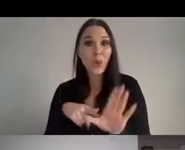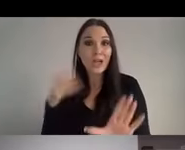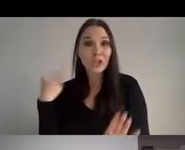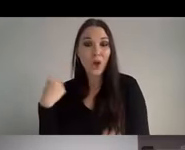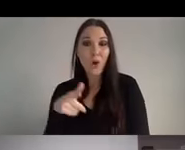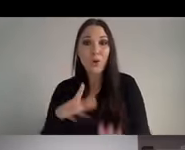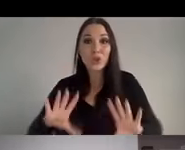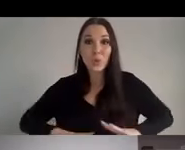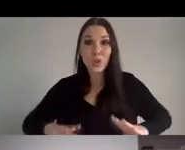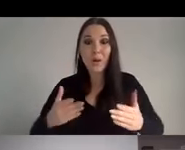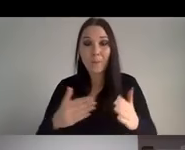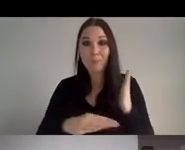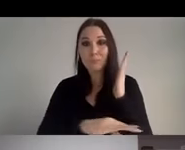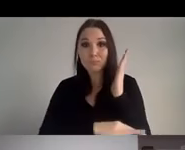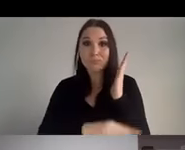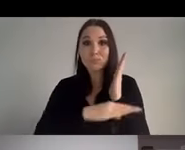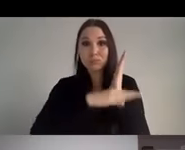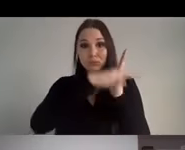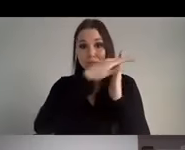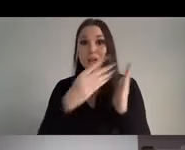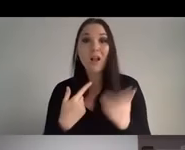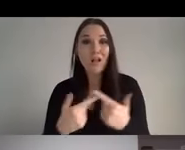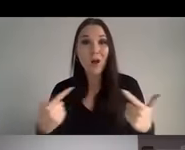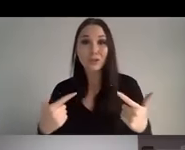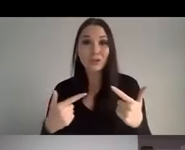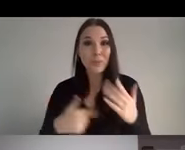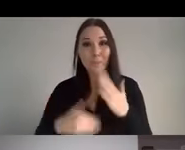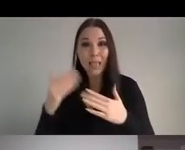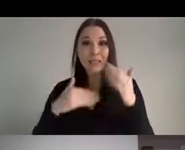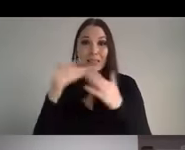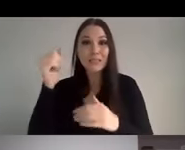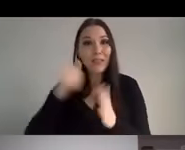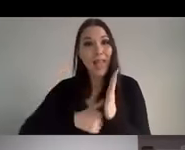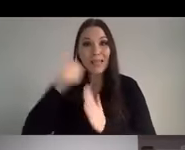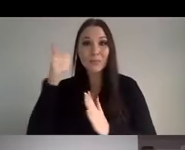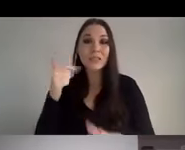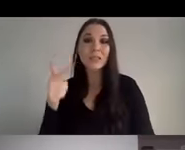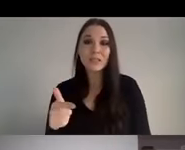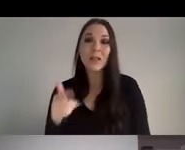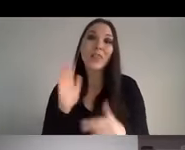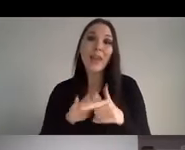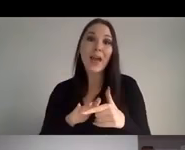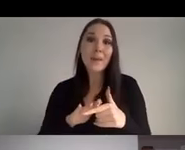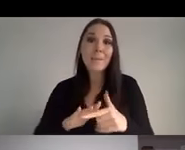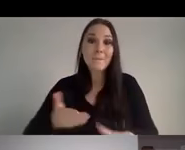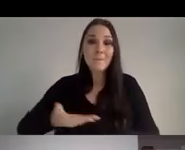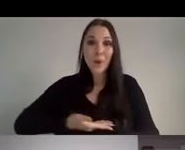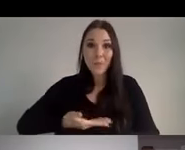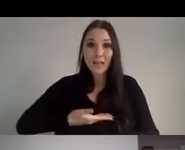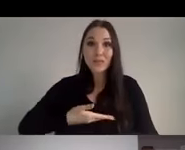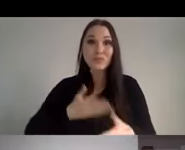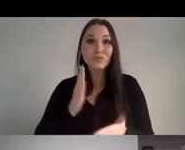and at the time we were lots of juniors trying to build up our expertise. And then we came at a point in the company where we really